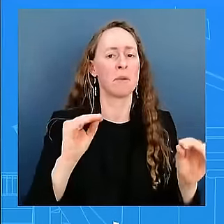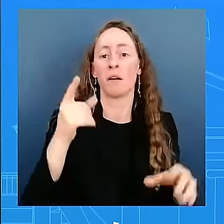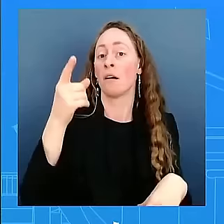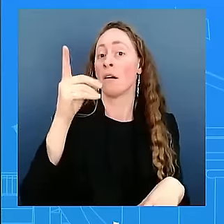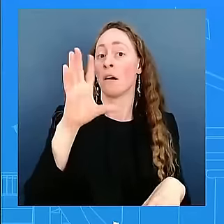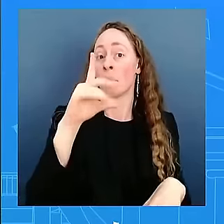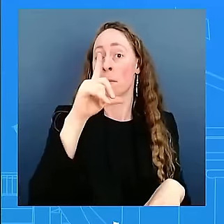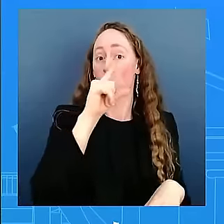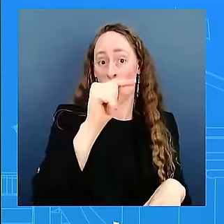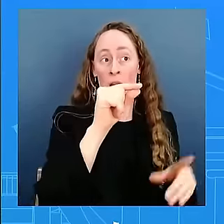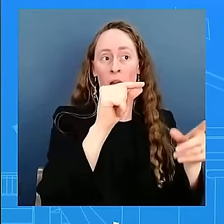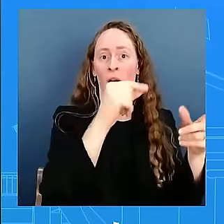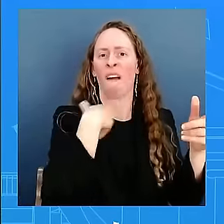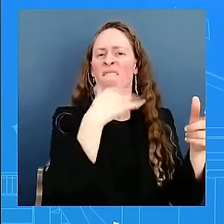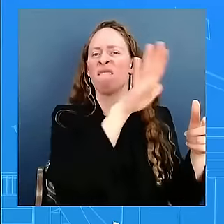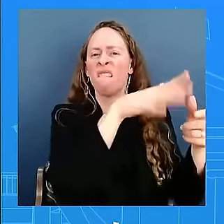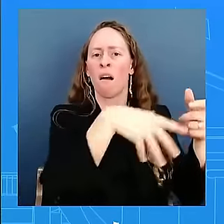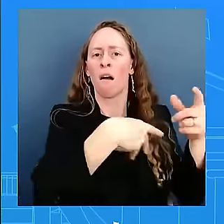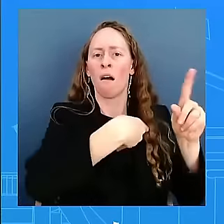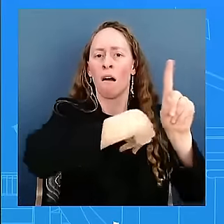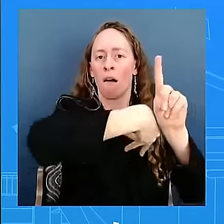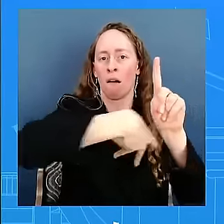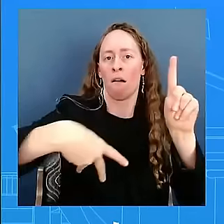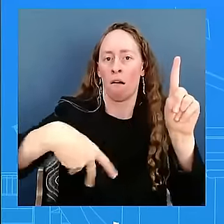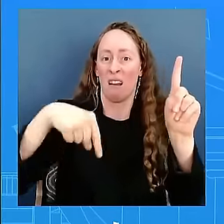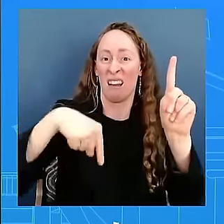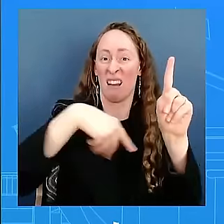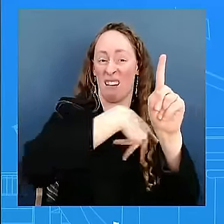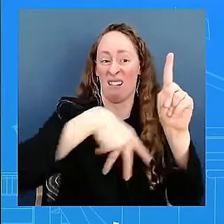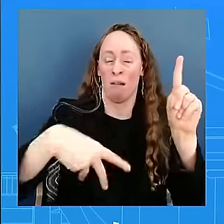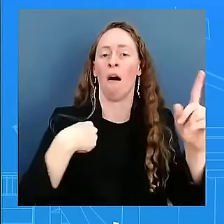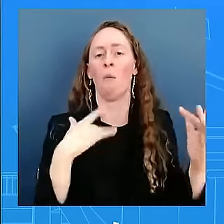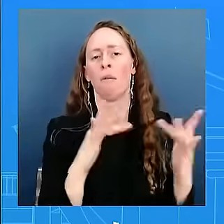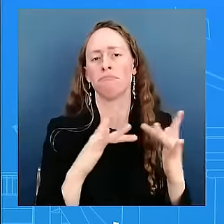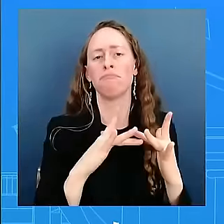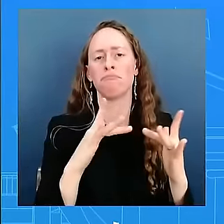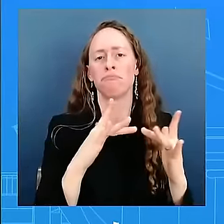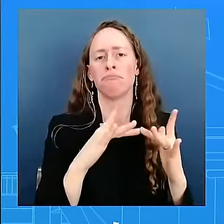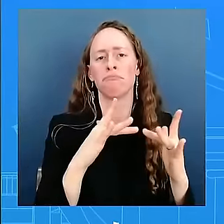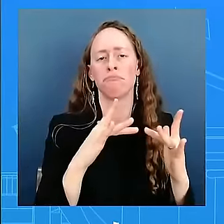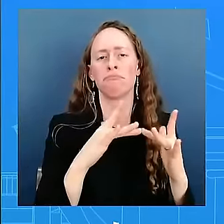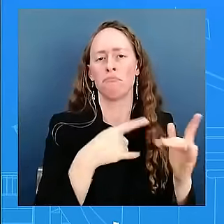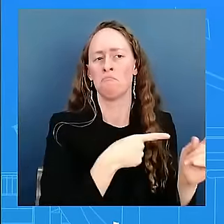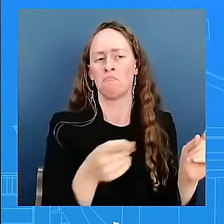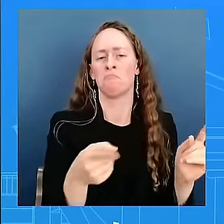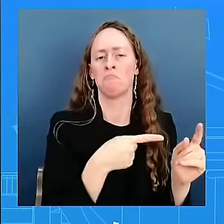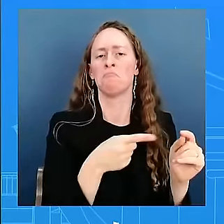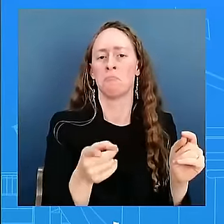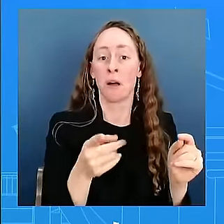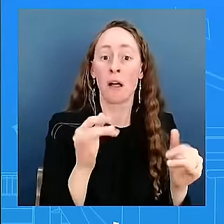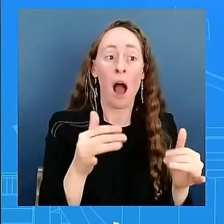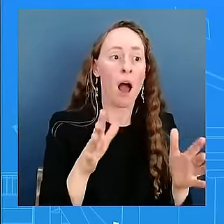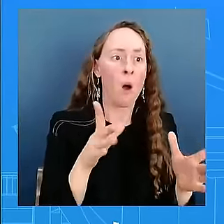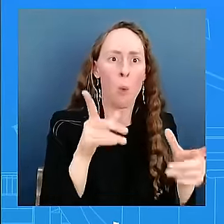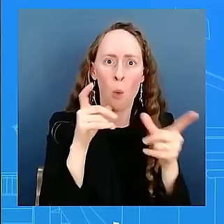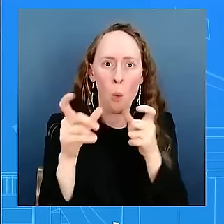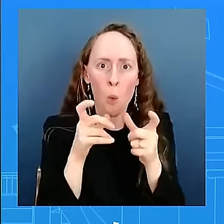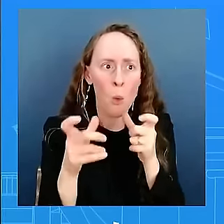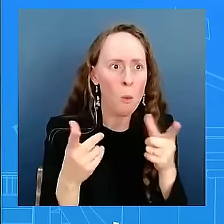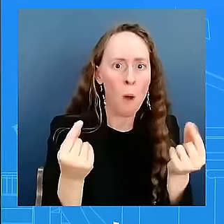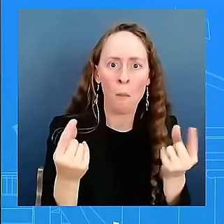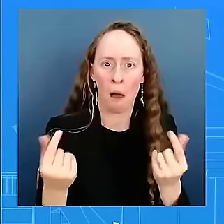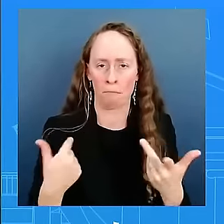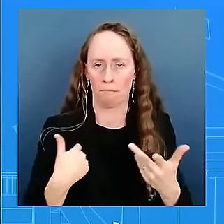with Russian officials over the course of this. I'm not going to get into the details because those channels are sensitive and need to be protected for exactly